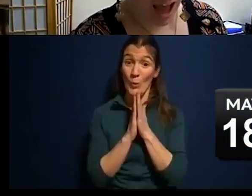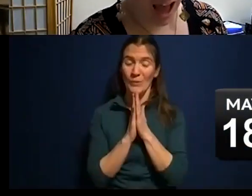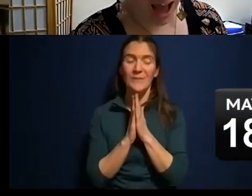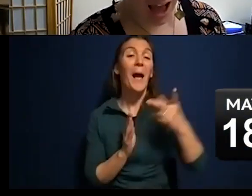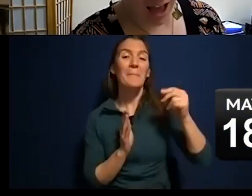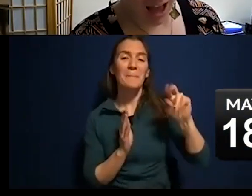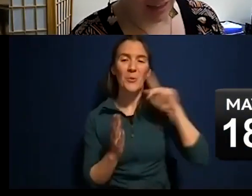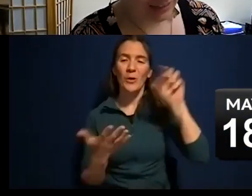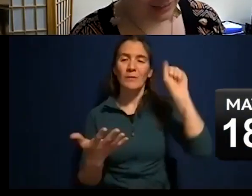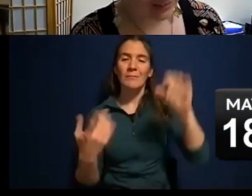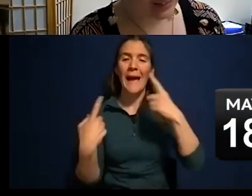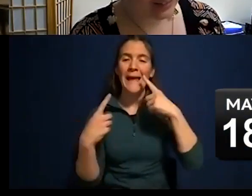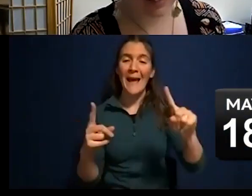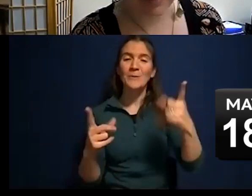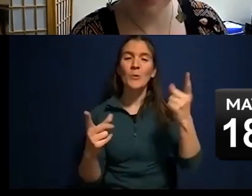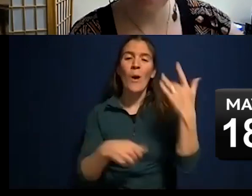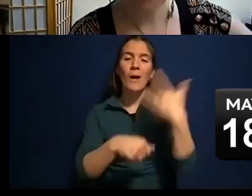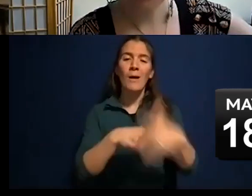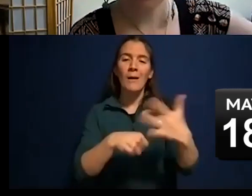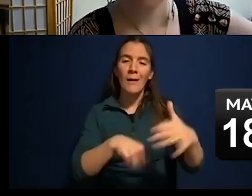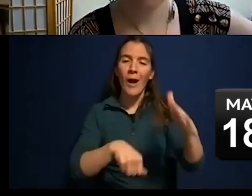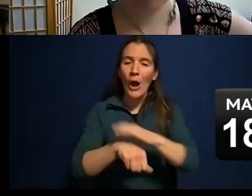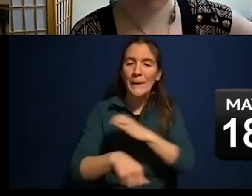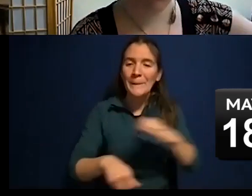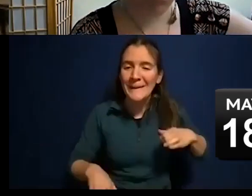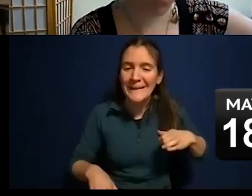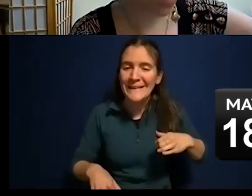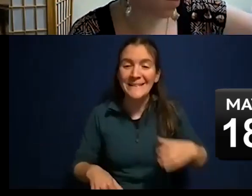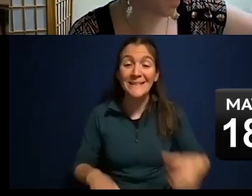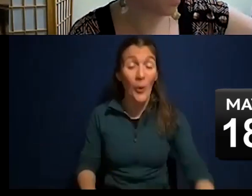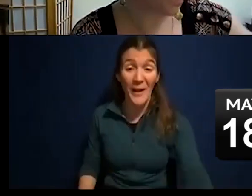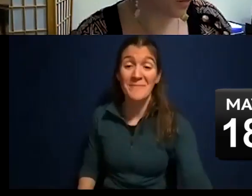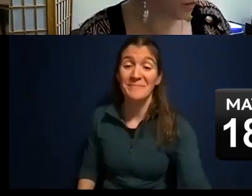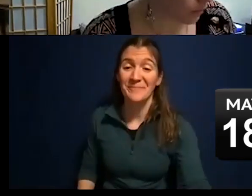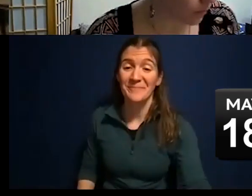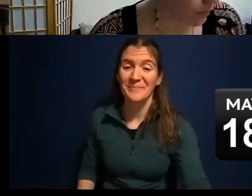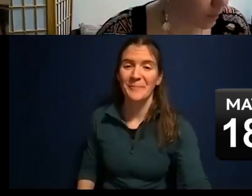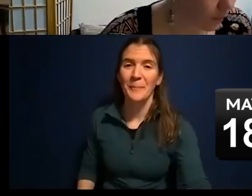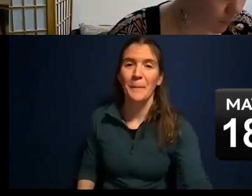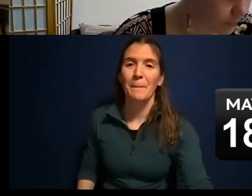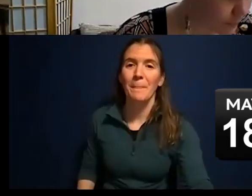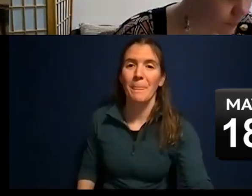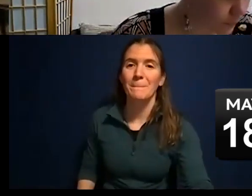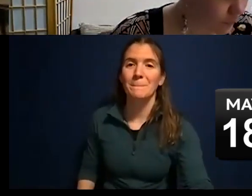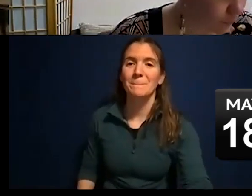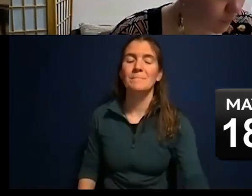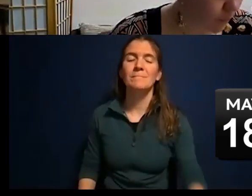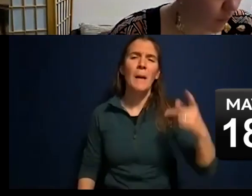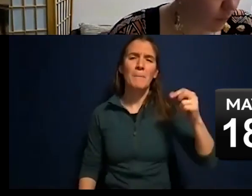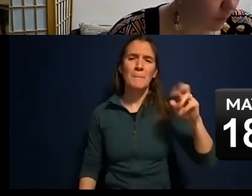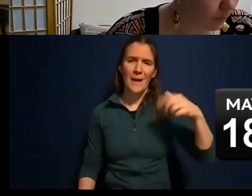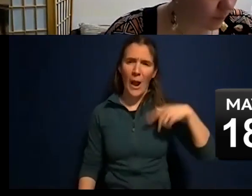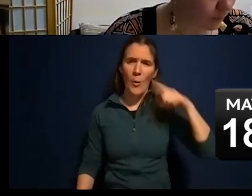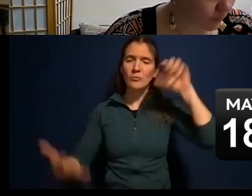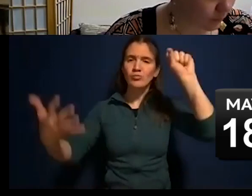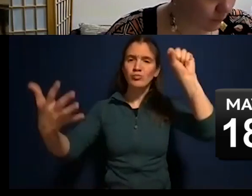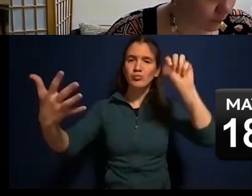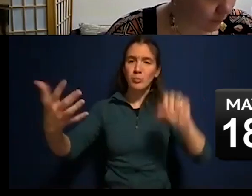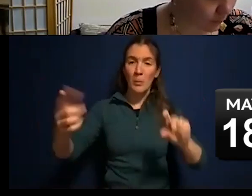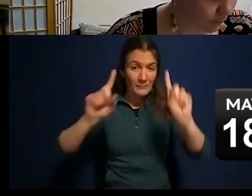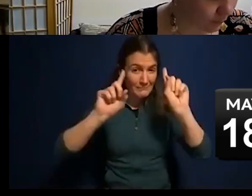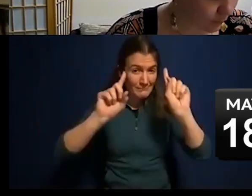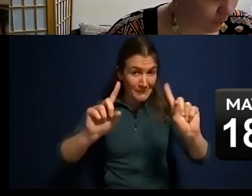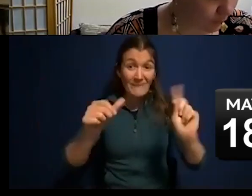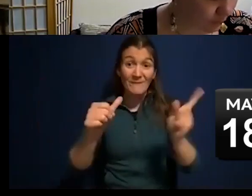Peter will announce the committee vacancies. I will. And before I run through the list, let me just say